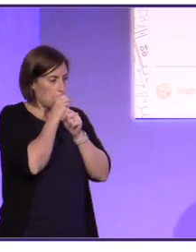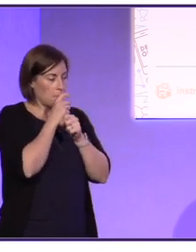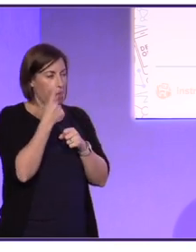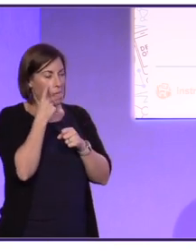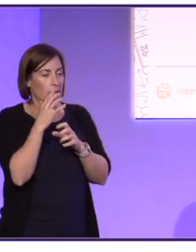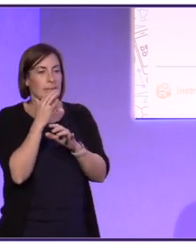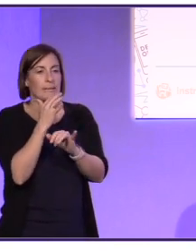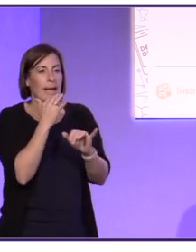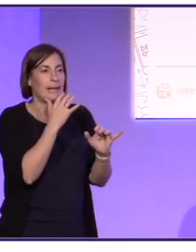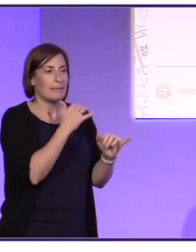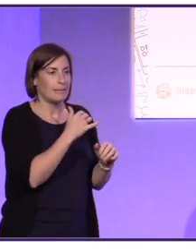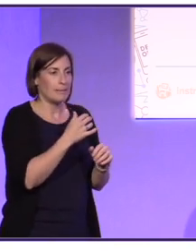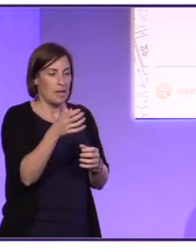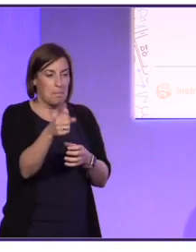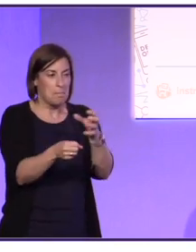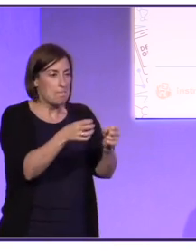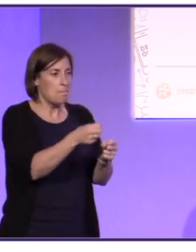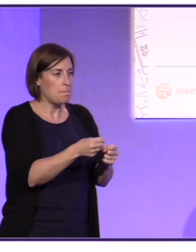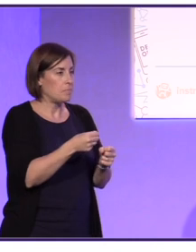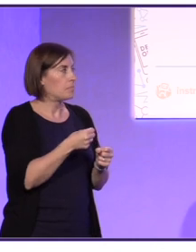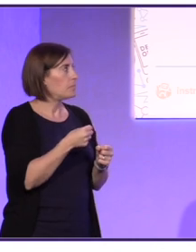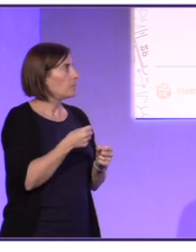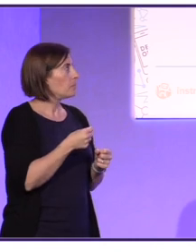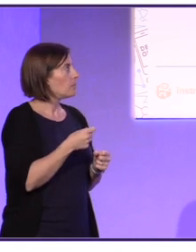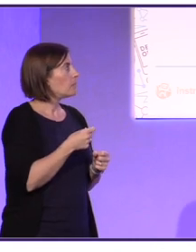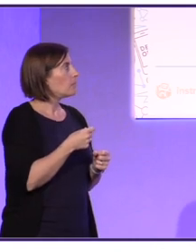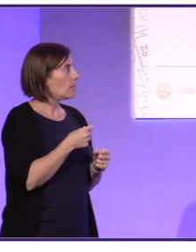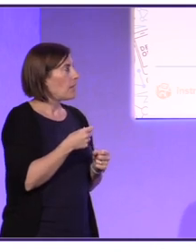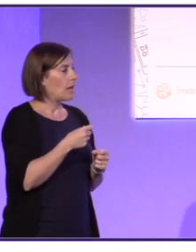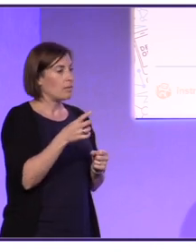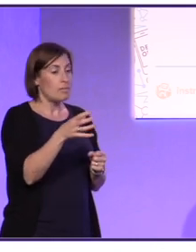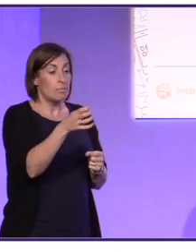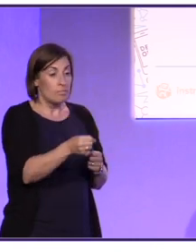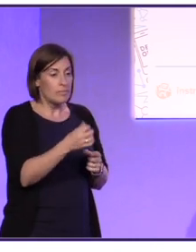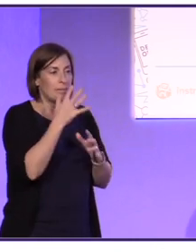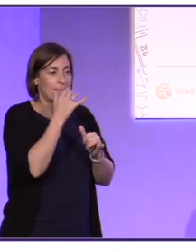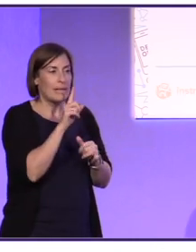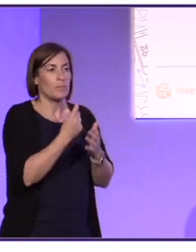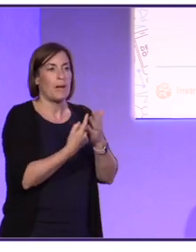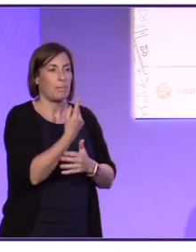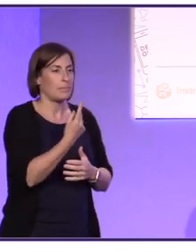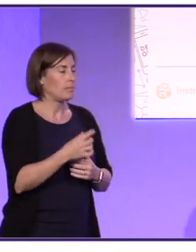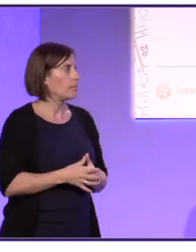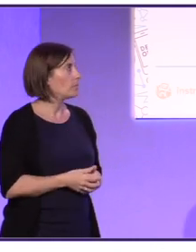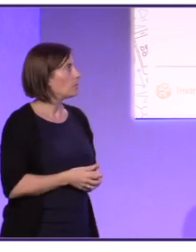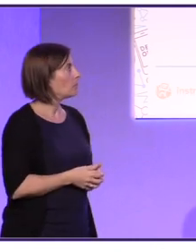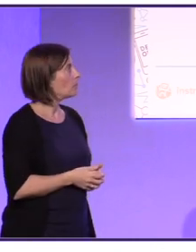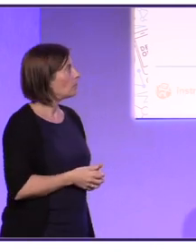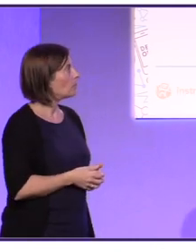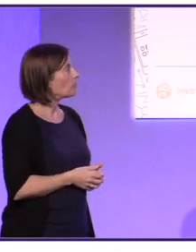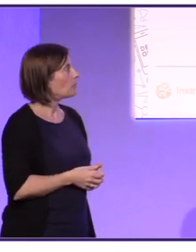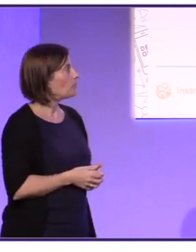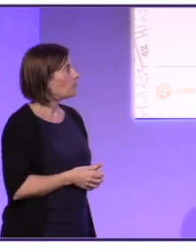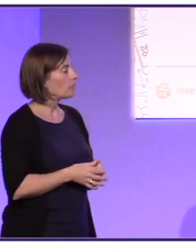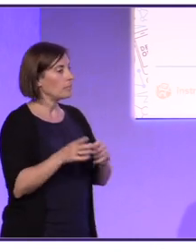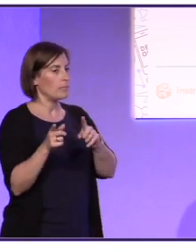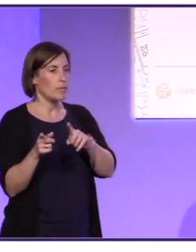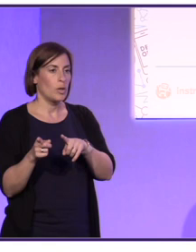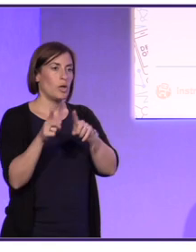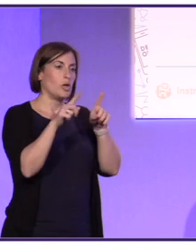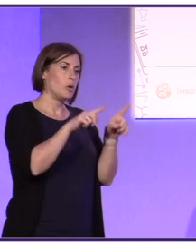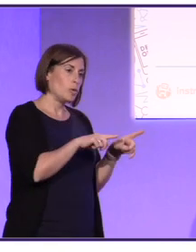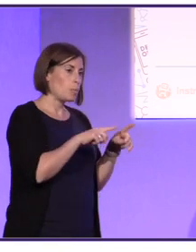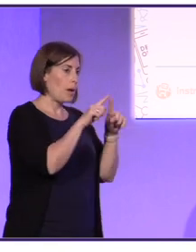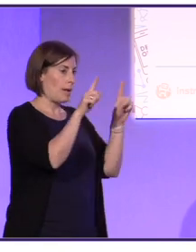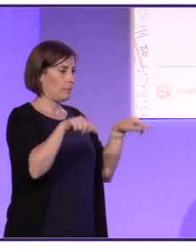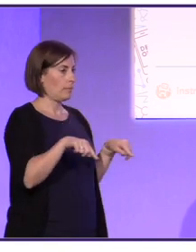take down sort of aspects, pull them out, and do these tests. So this is going back to sort of the simplified diagram